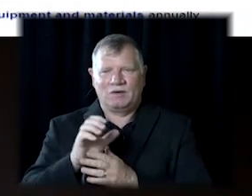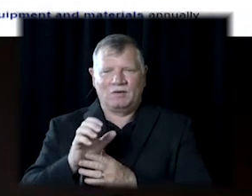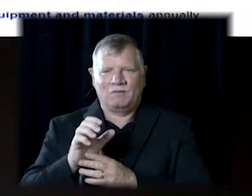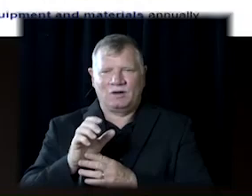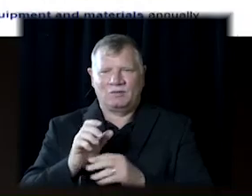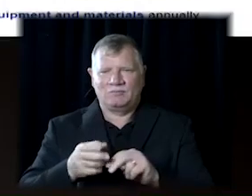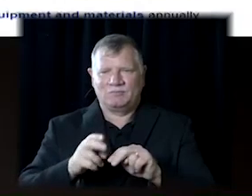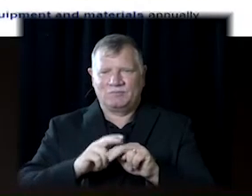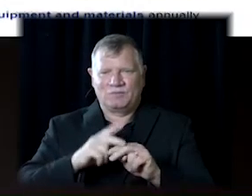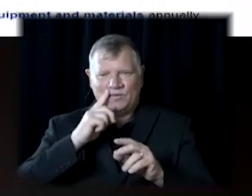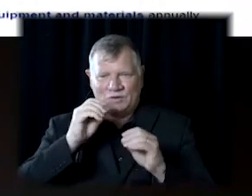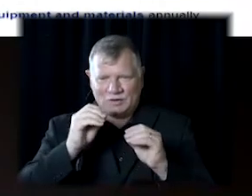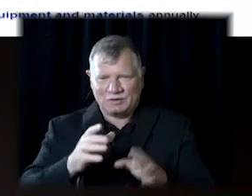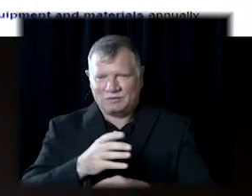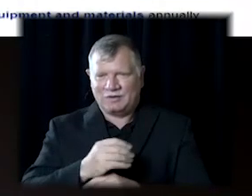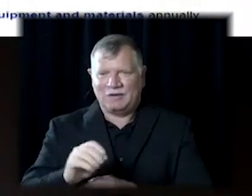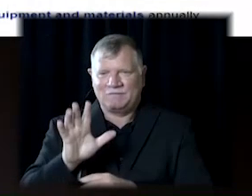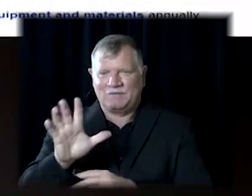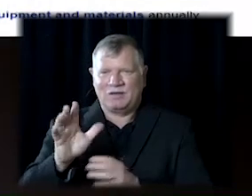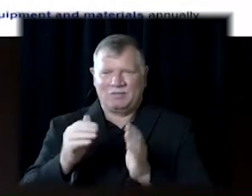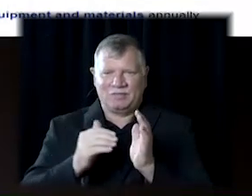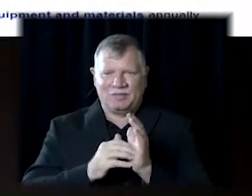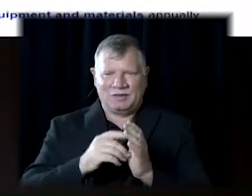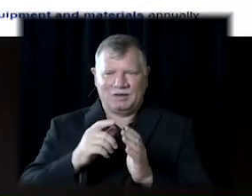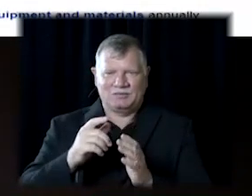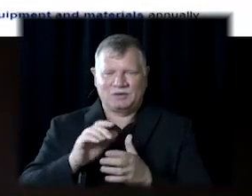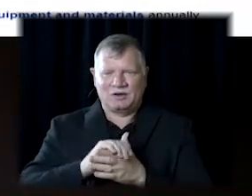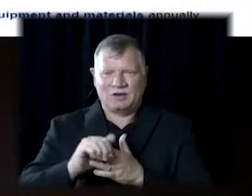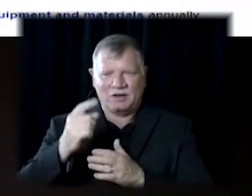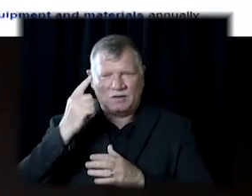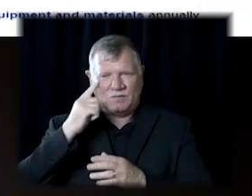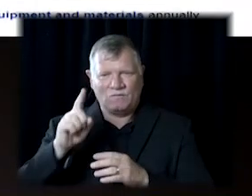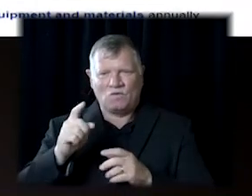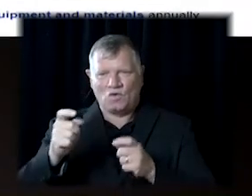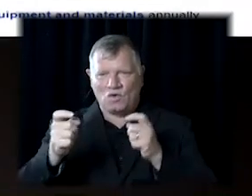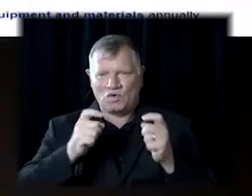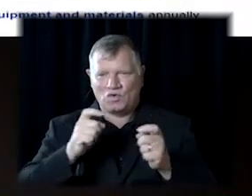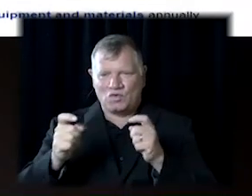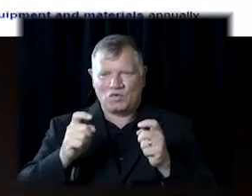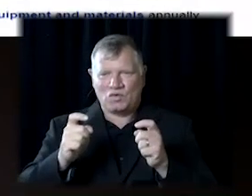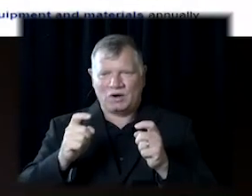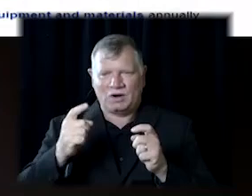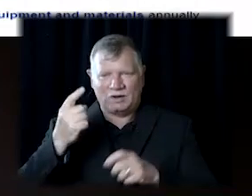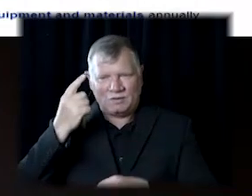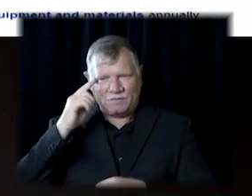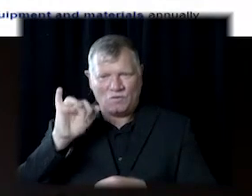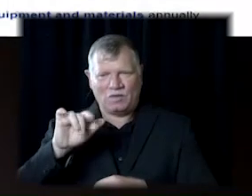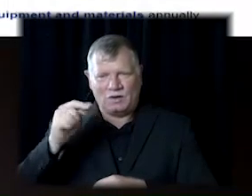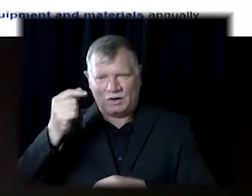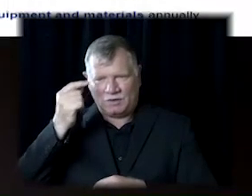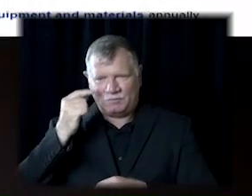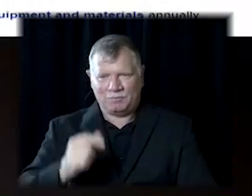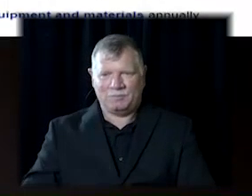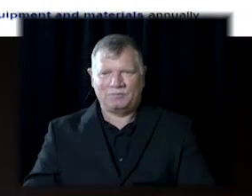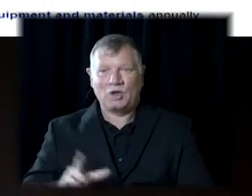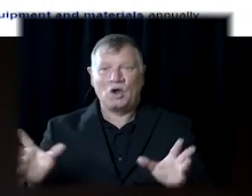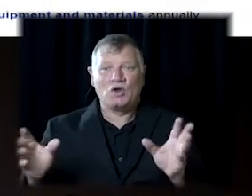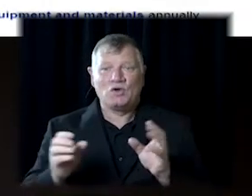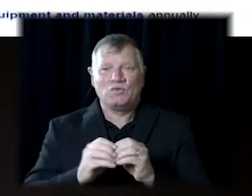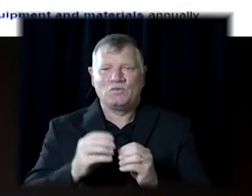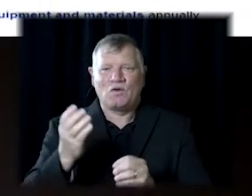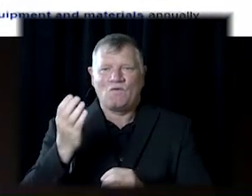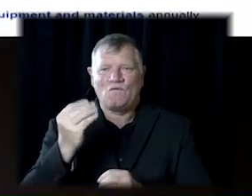this year by the government and $5,000 increase in directors' salaries implemented by the government. That's a total